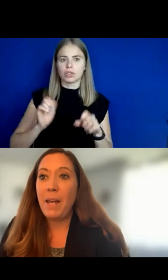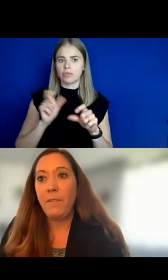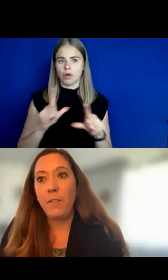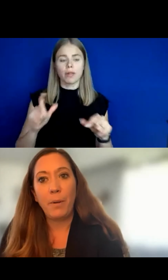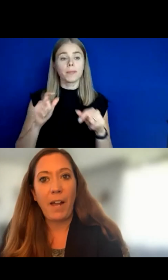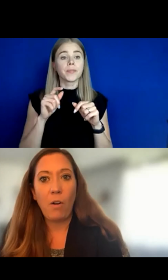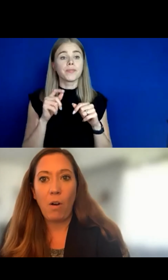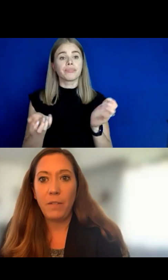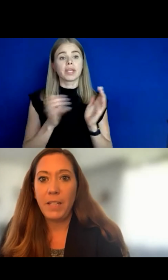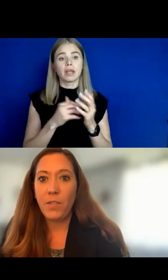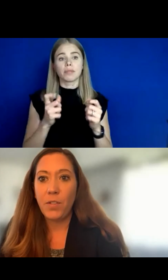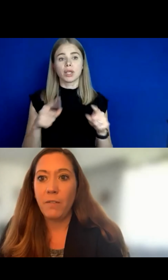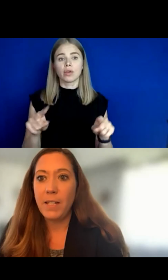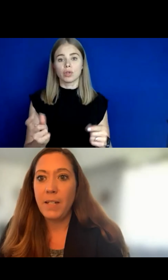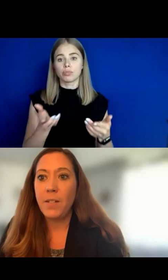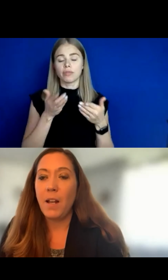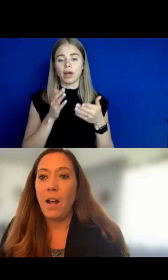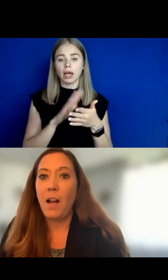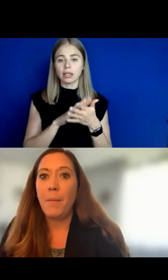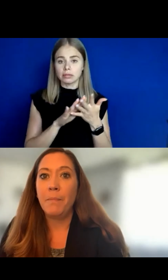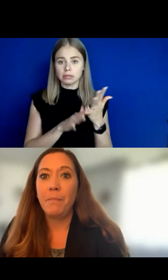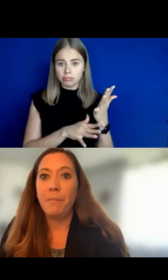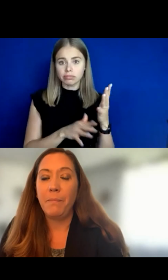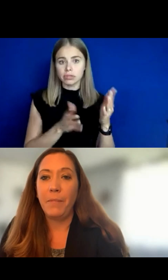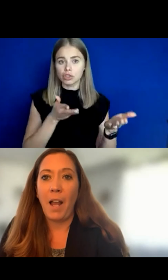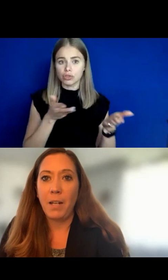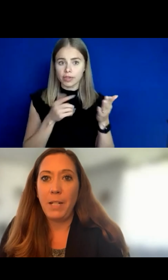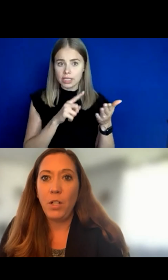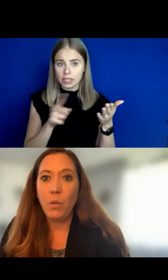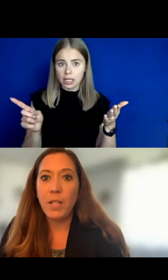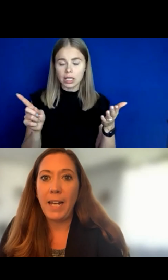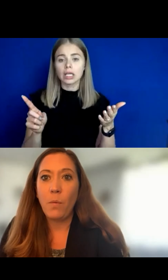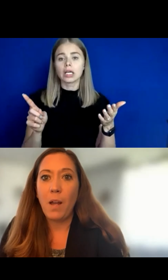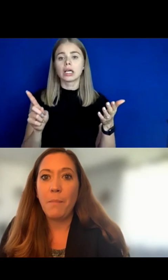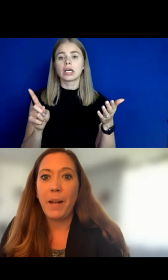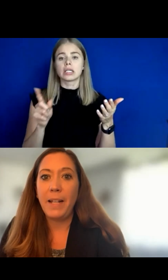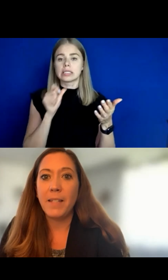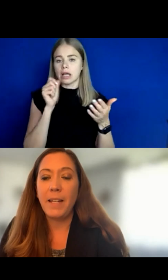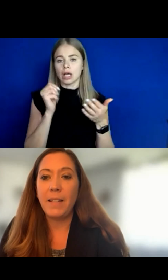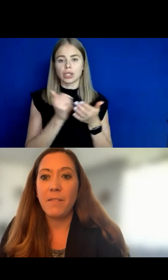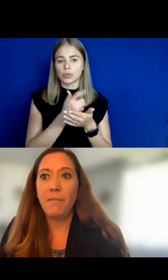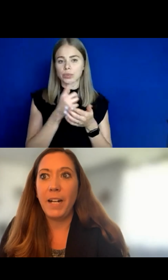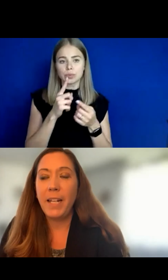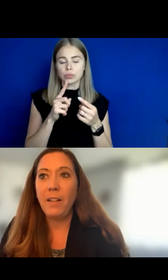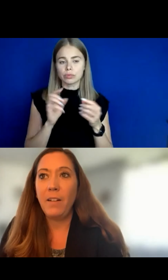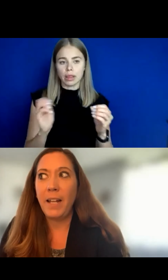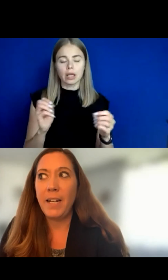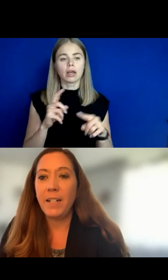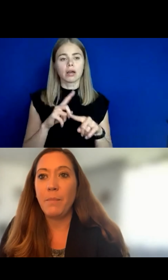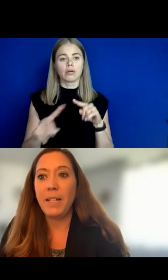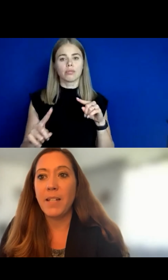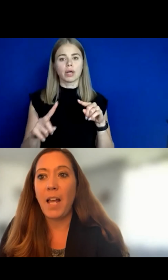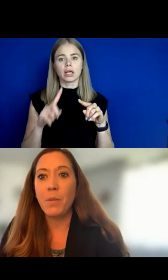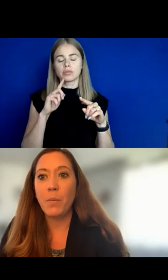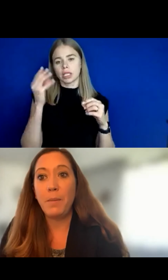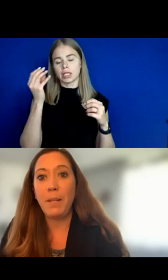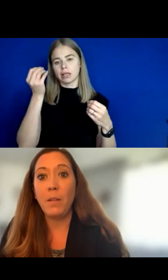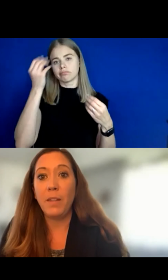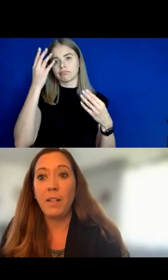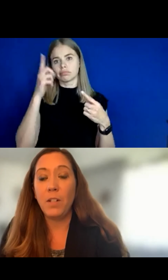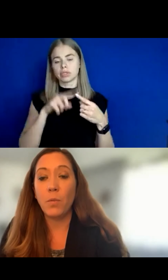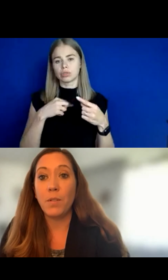Again, many of you provide all of these services. Not going to be new to anyone, but it's very enlightening to me at times